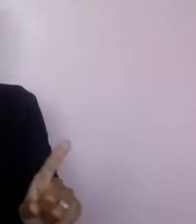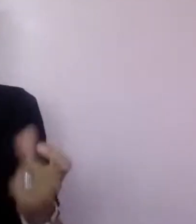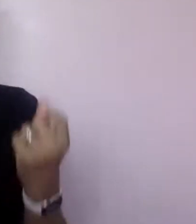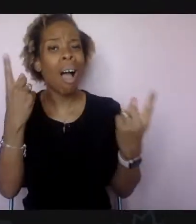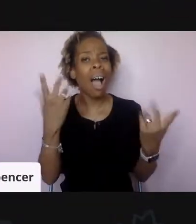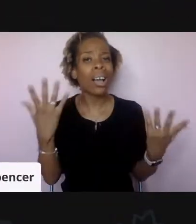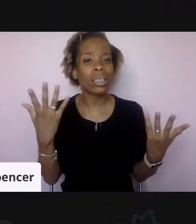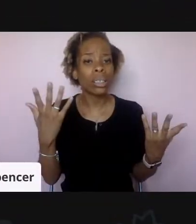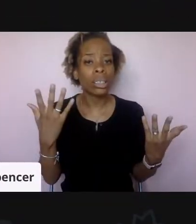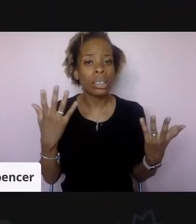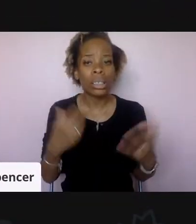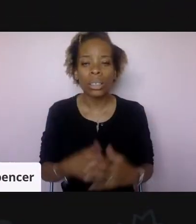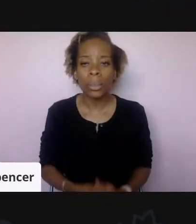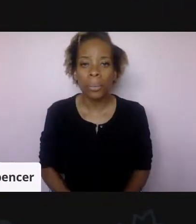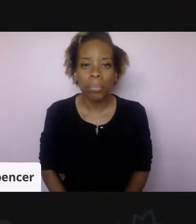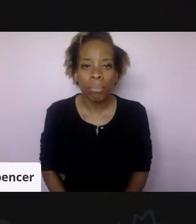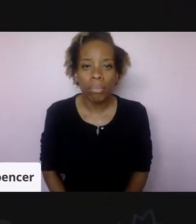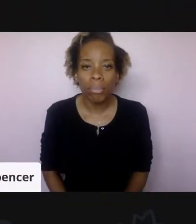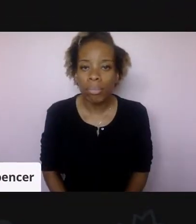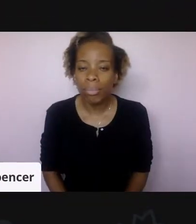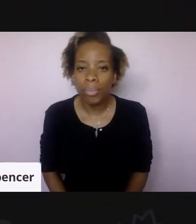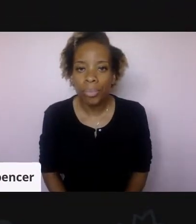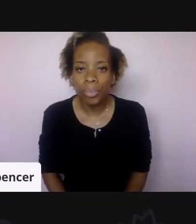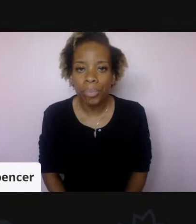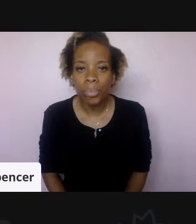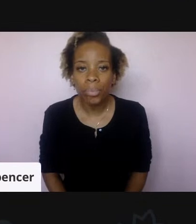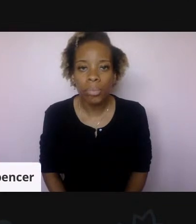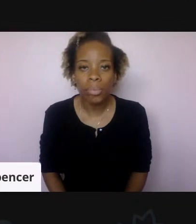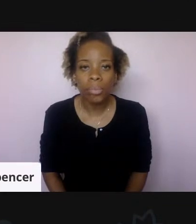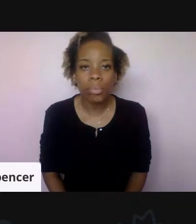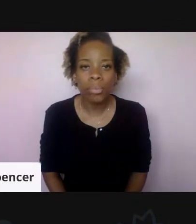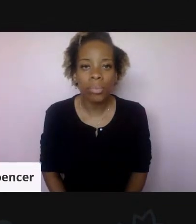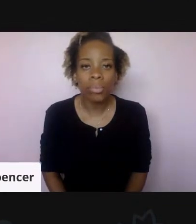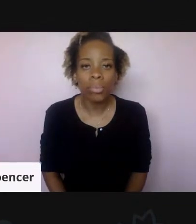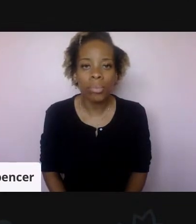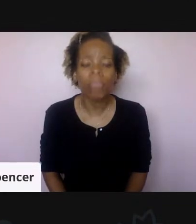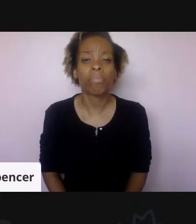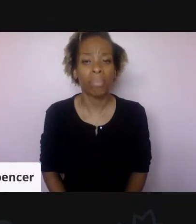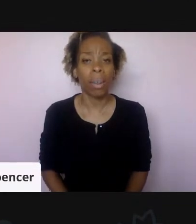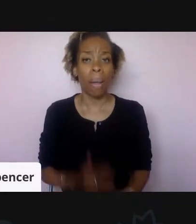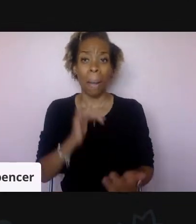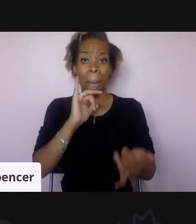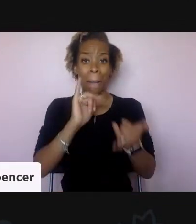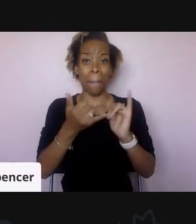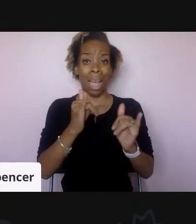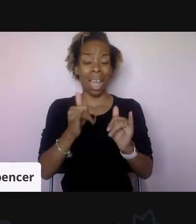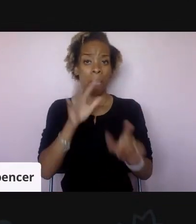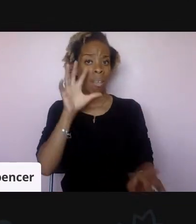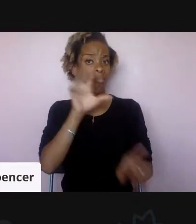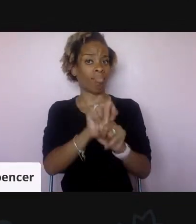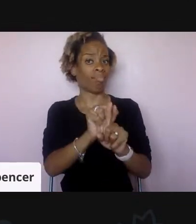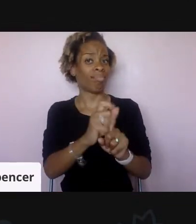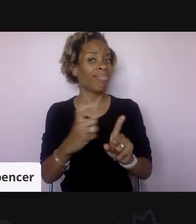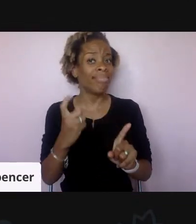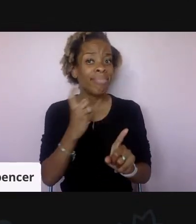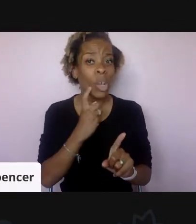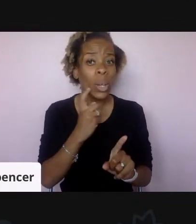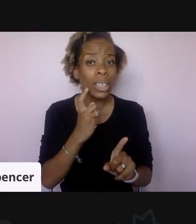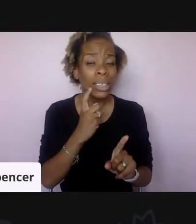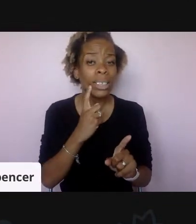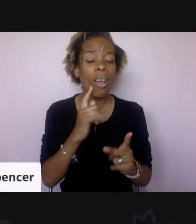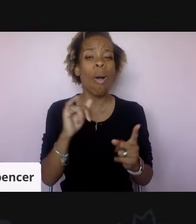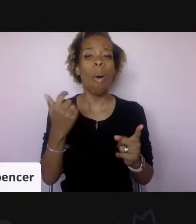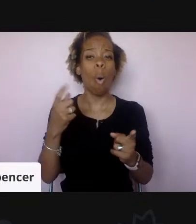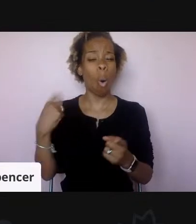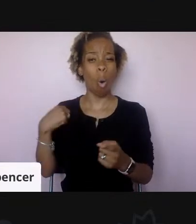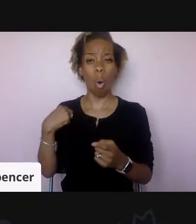go dark quite a bit, either because they've not got a visible distinction, that they are ingrained into the